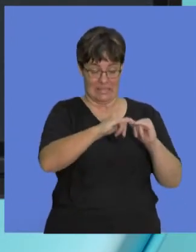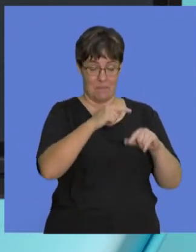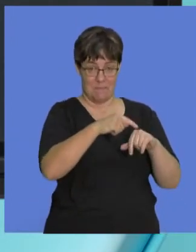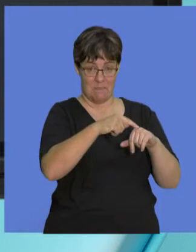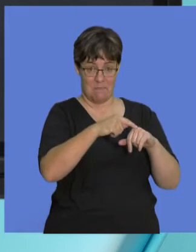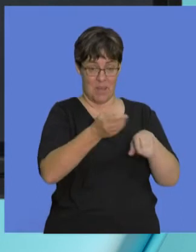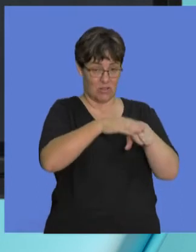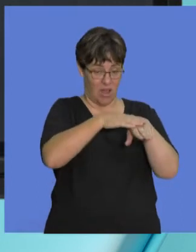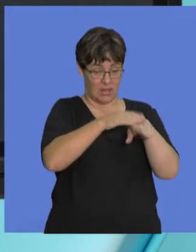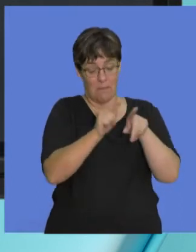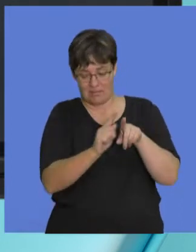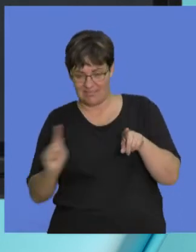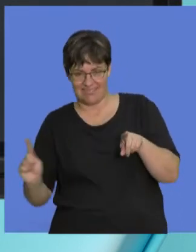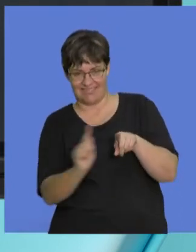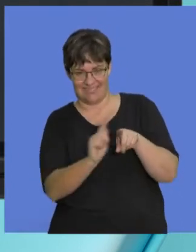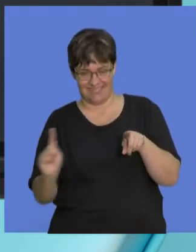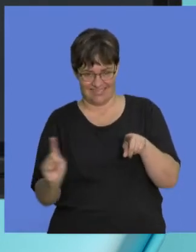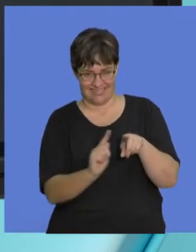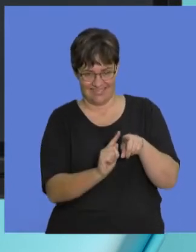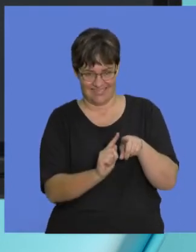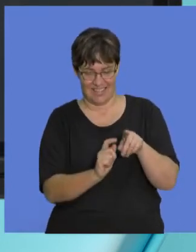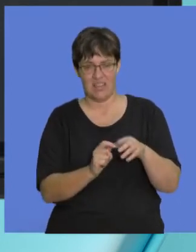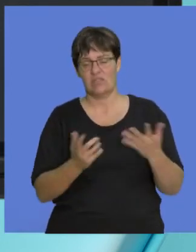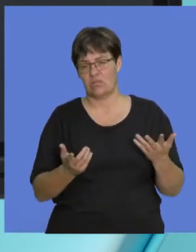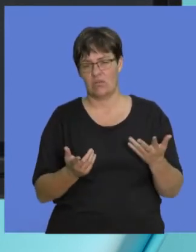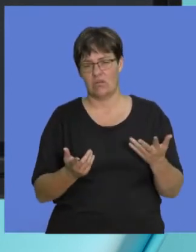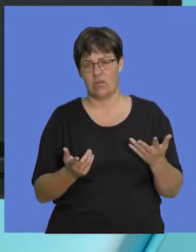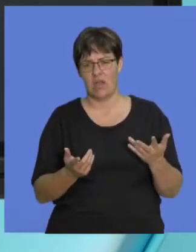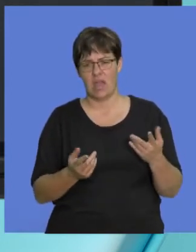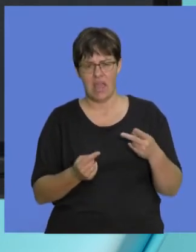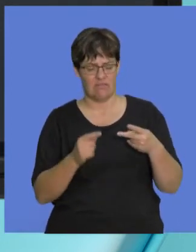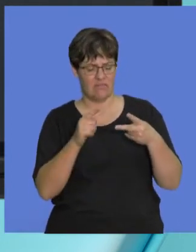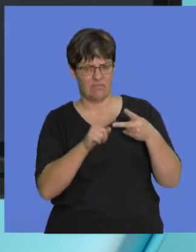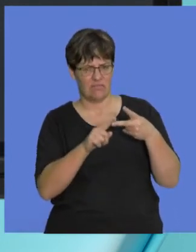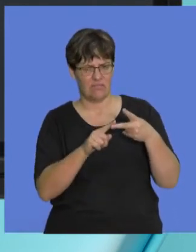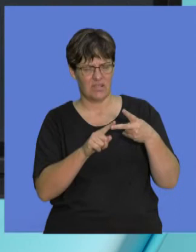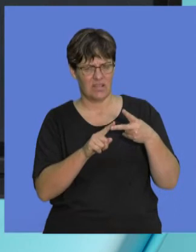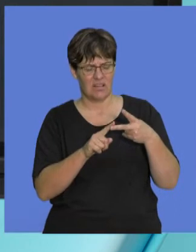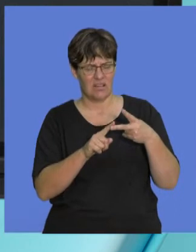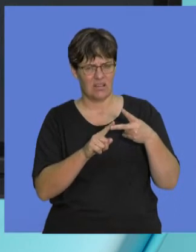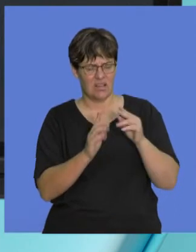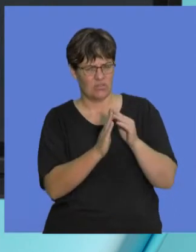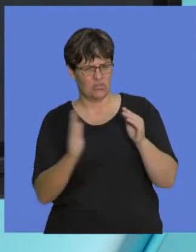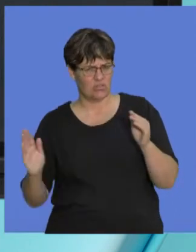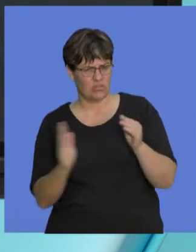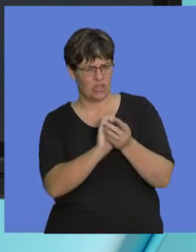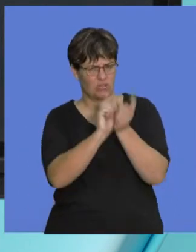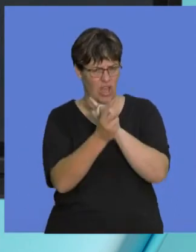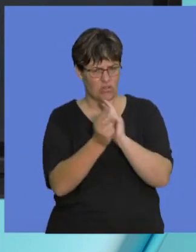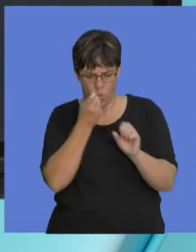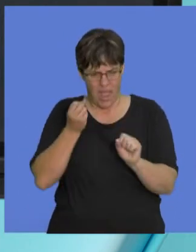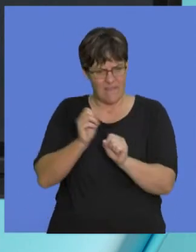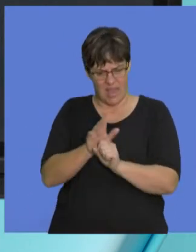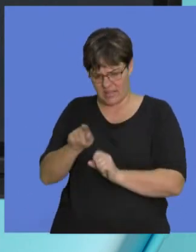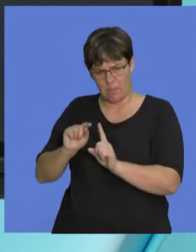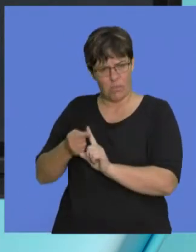it affects the magnitude of electric field at that point. So wait a minute. So if we change the distance and see how